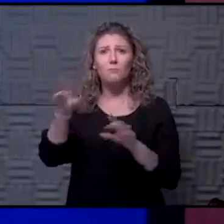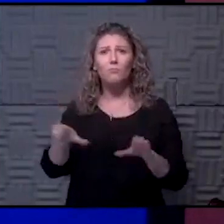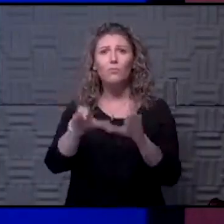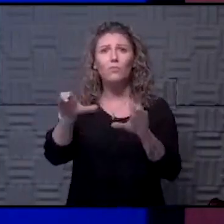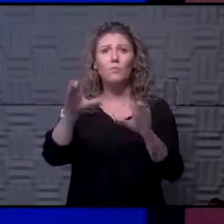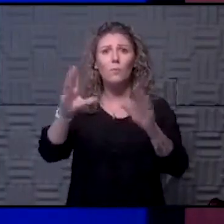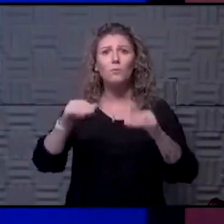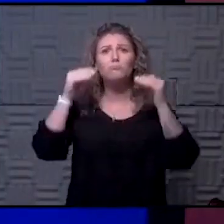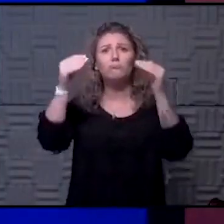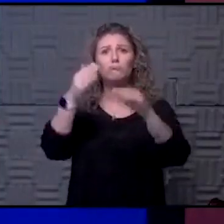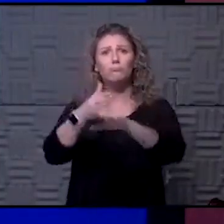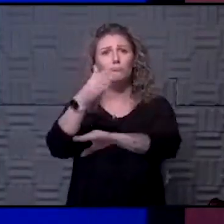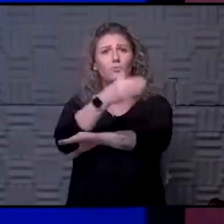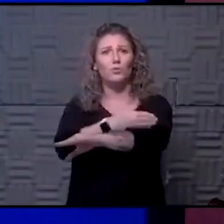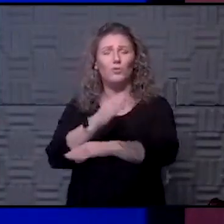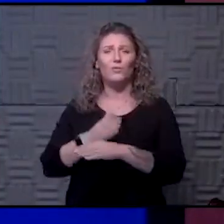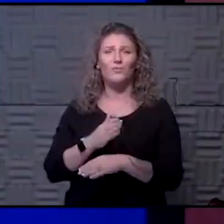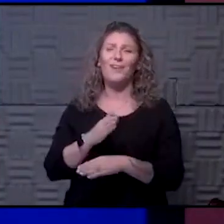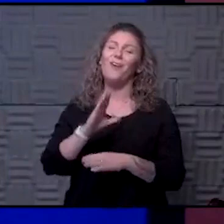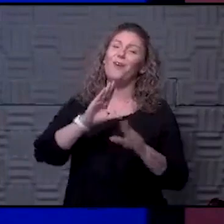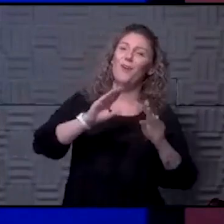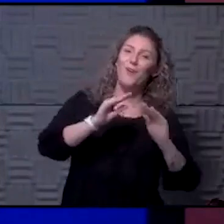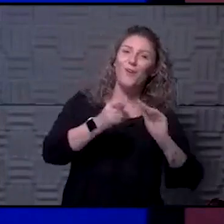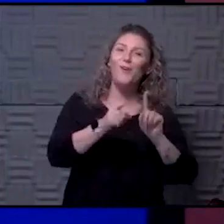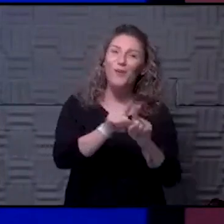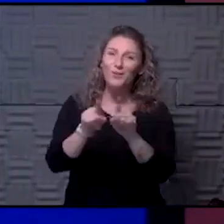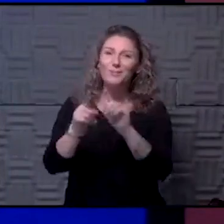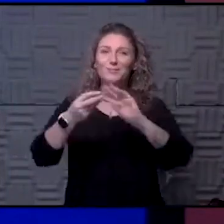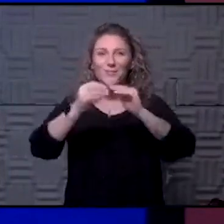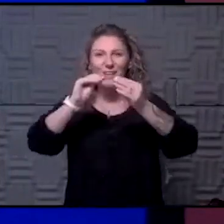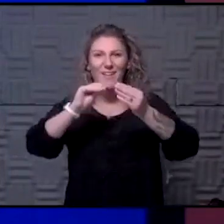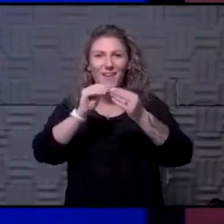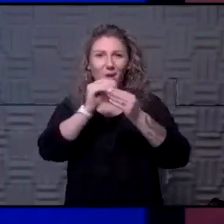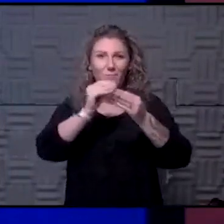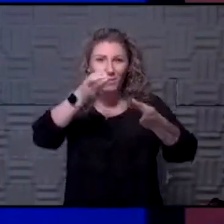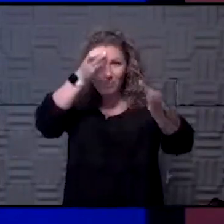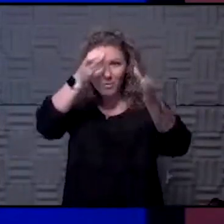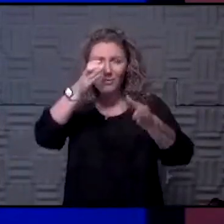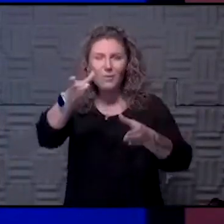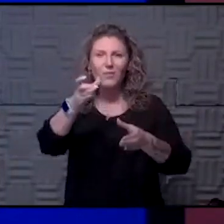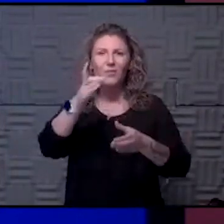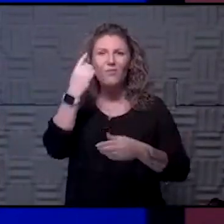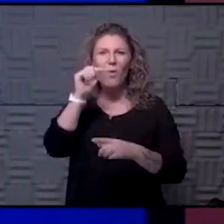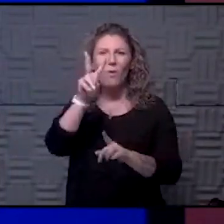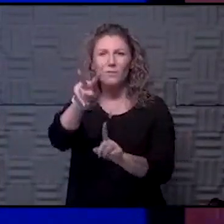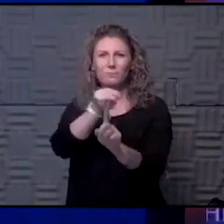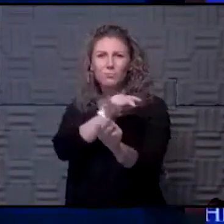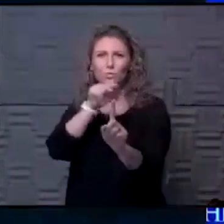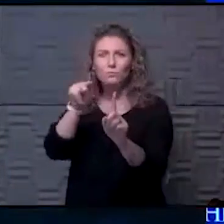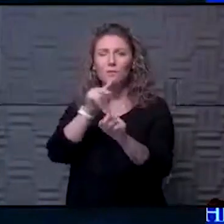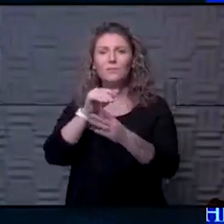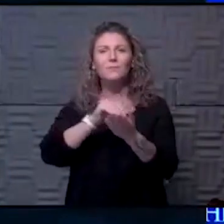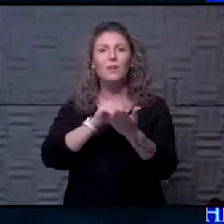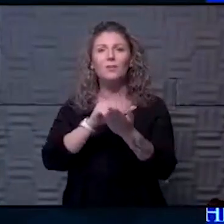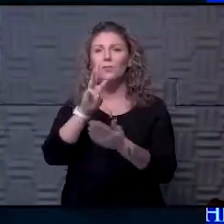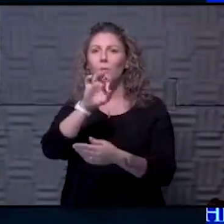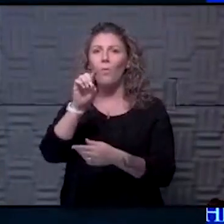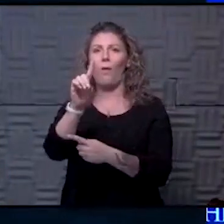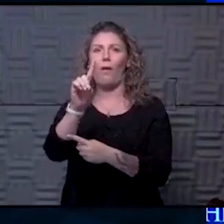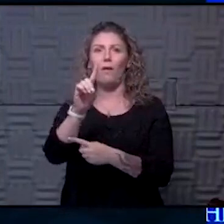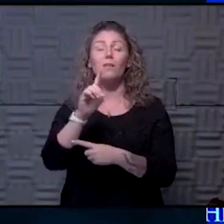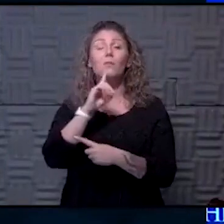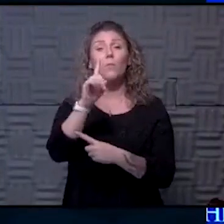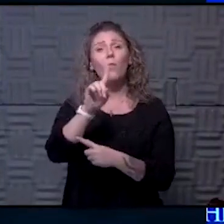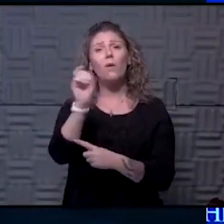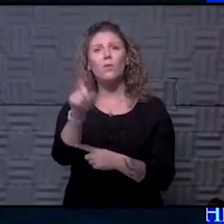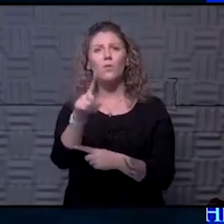Performance Improvement, who is also our numbers guy during the pandemic, to put this into perspective. Here's Dr. David Wild. Well, one of the questions